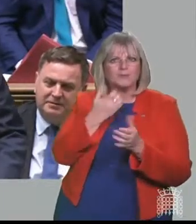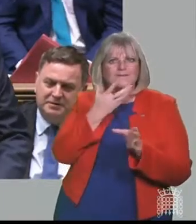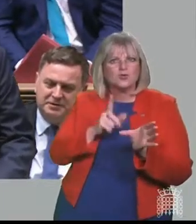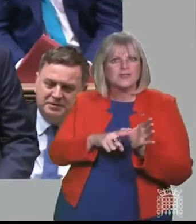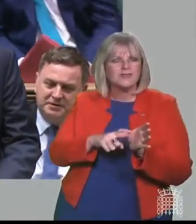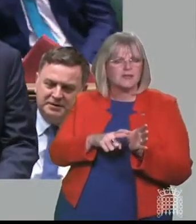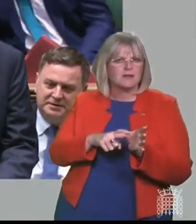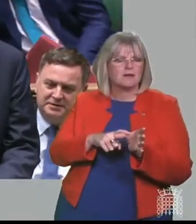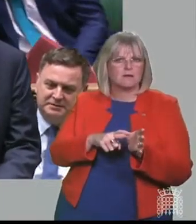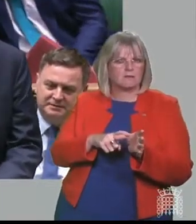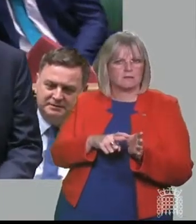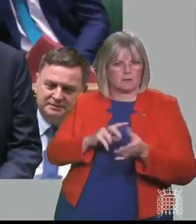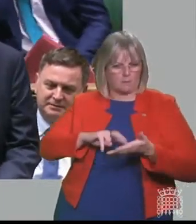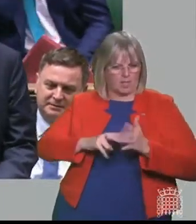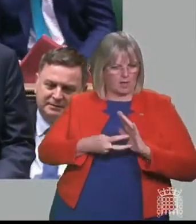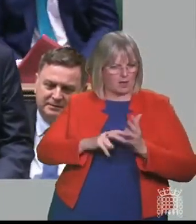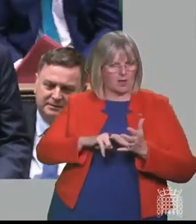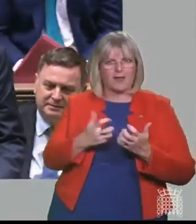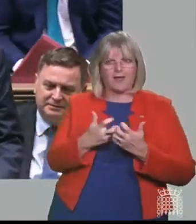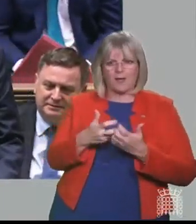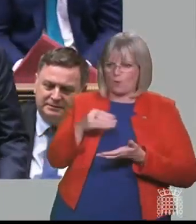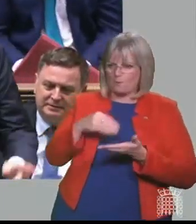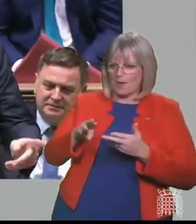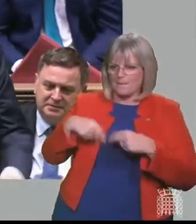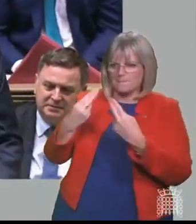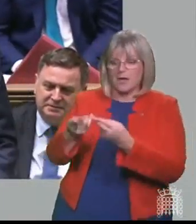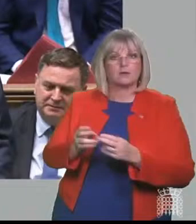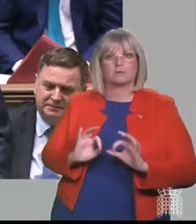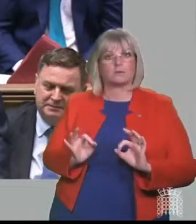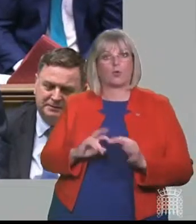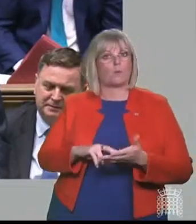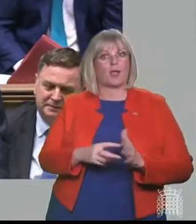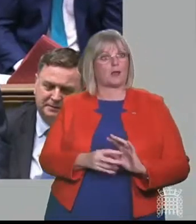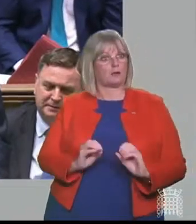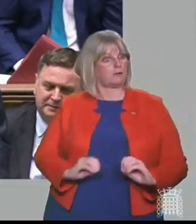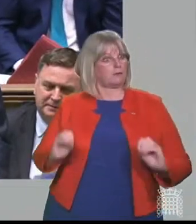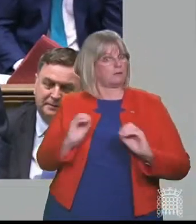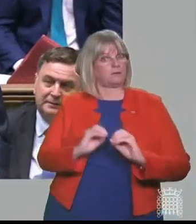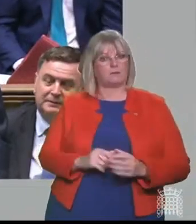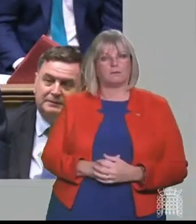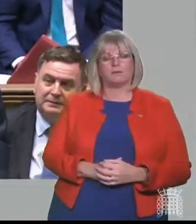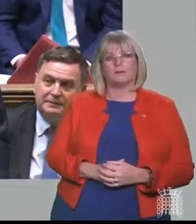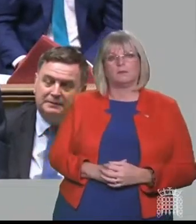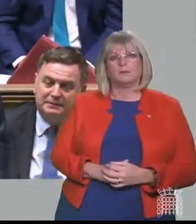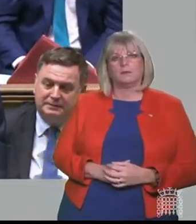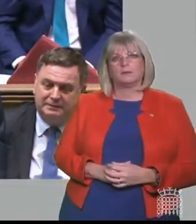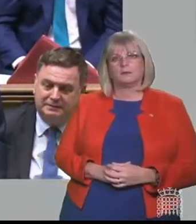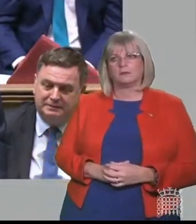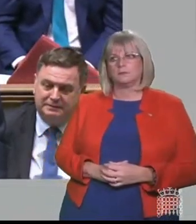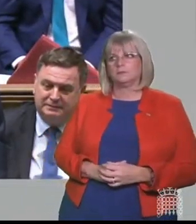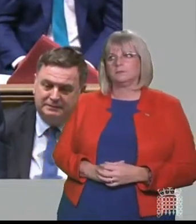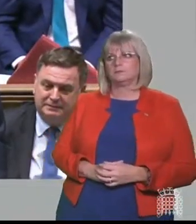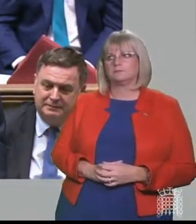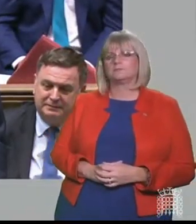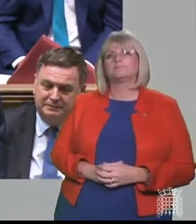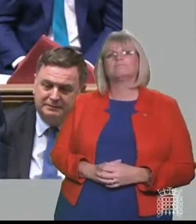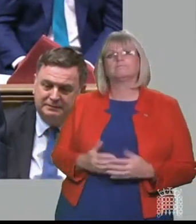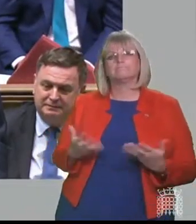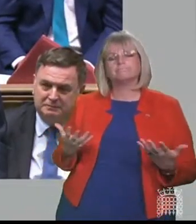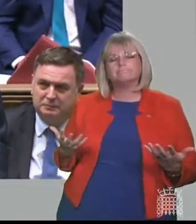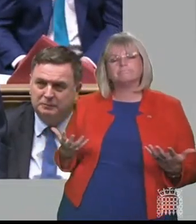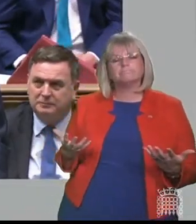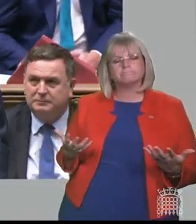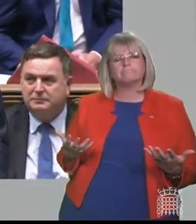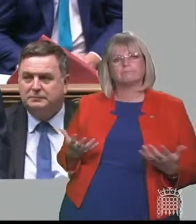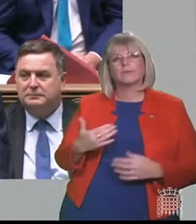plans to repay it. Now, the Shadow Chief Secretary, who doesn't appear to be in his place, this morning he asked for